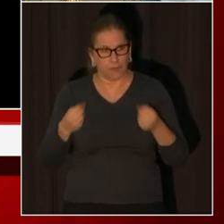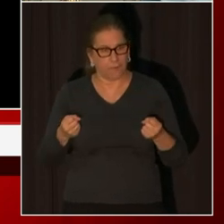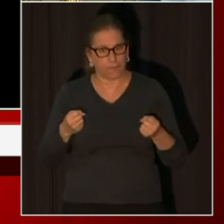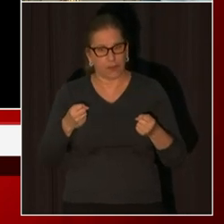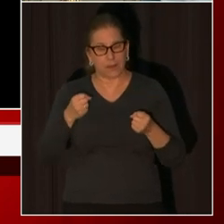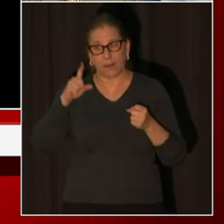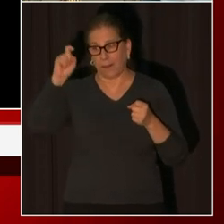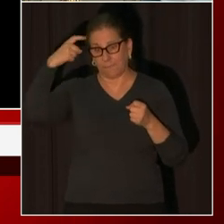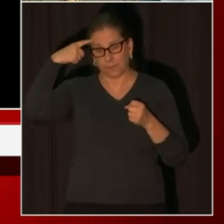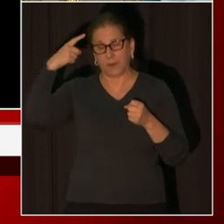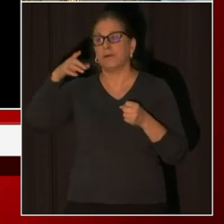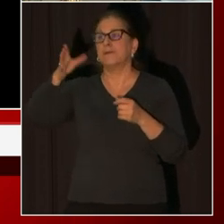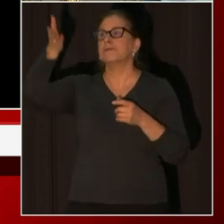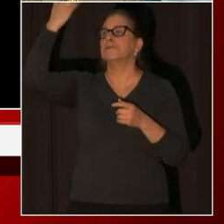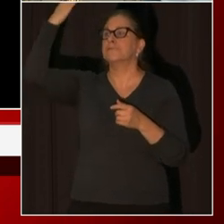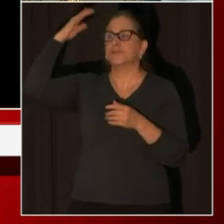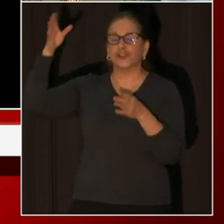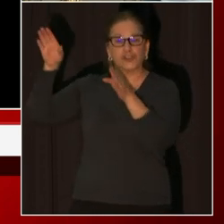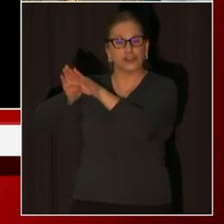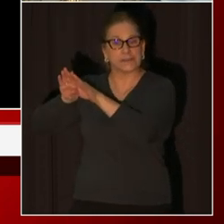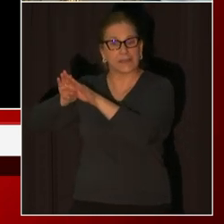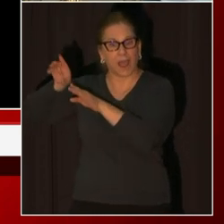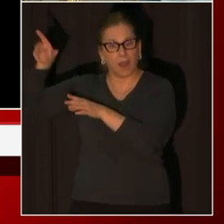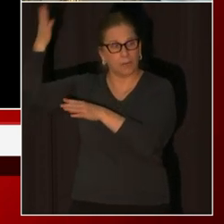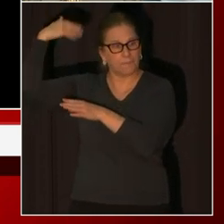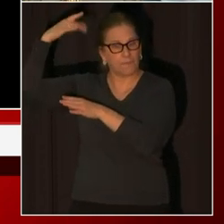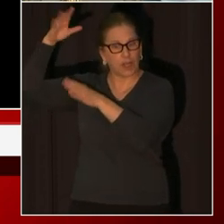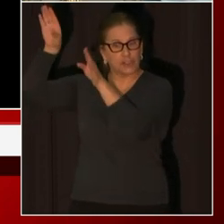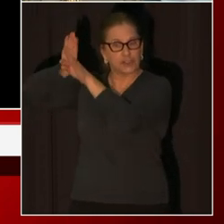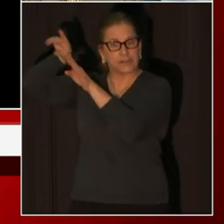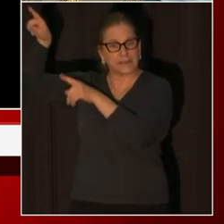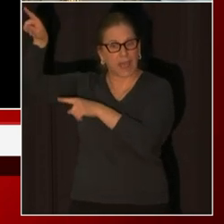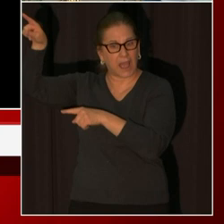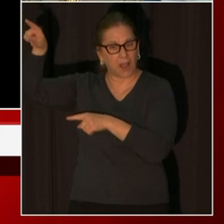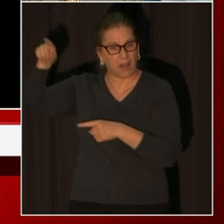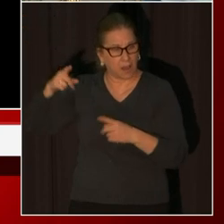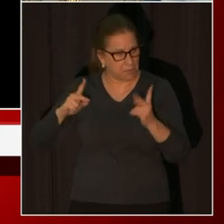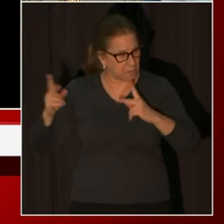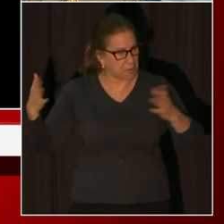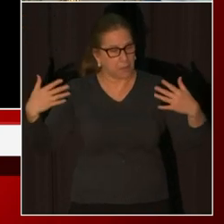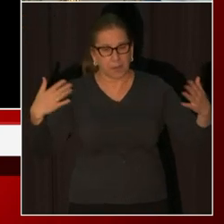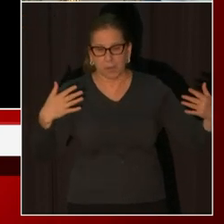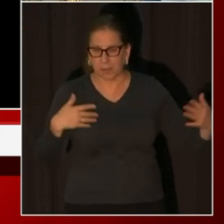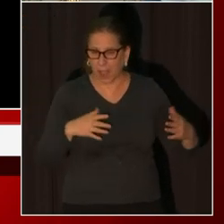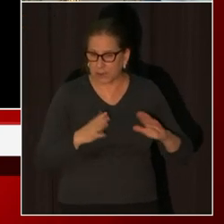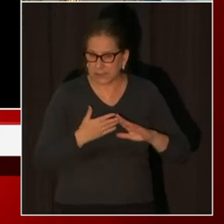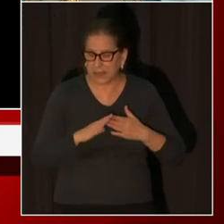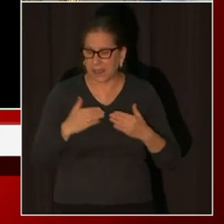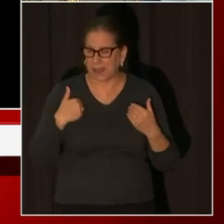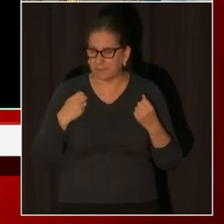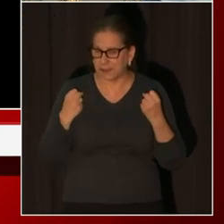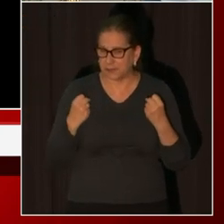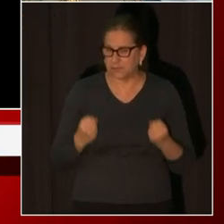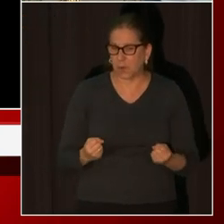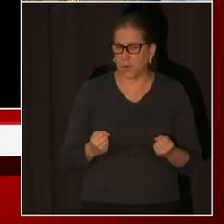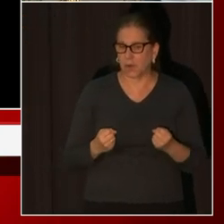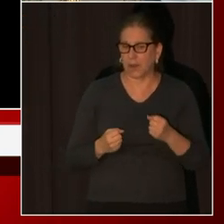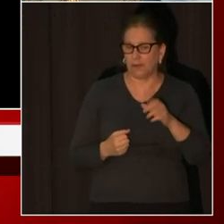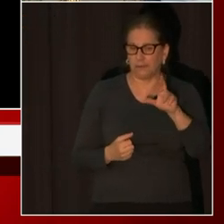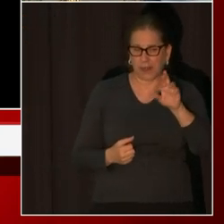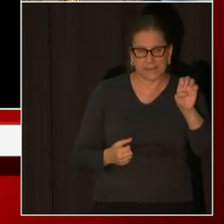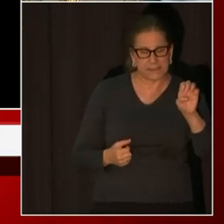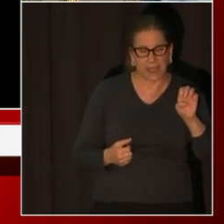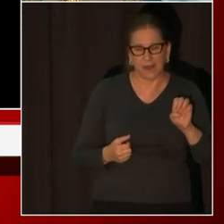businesses to our city. We have a strong real estate market, increasing wages, and we have been